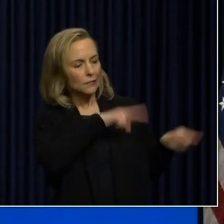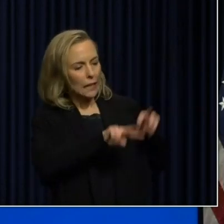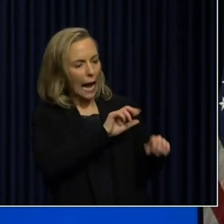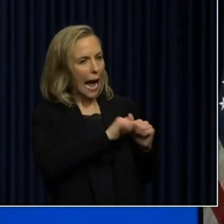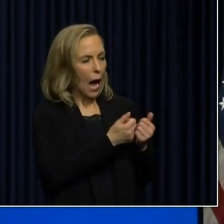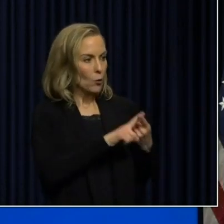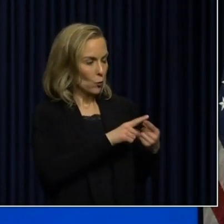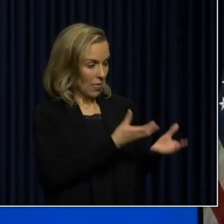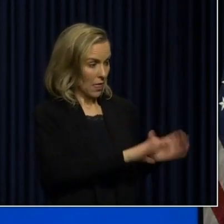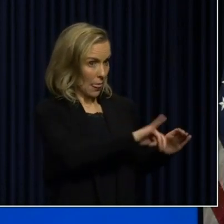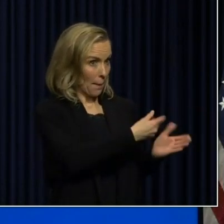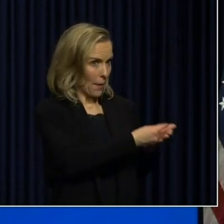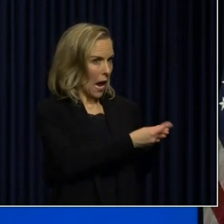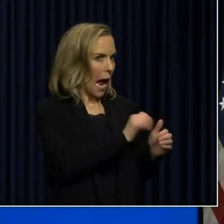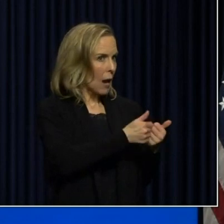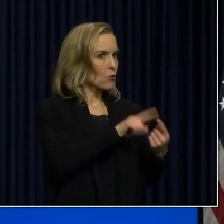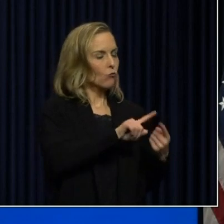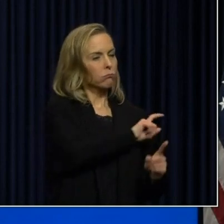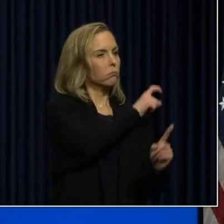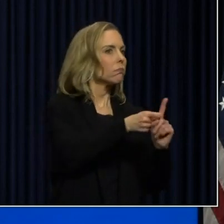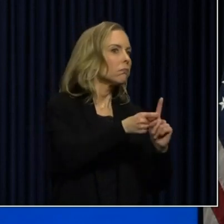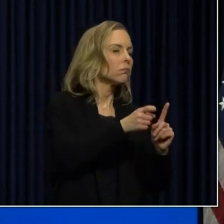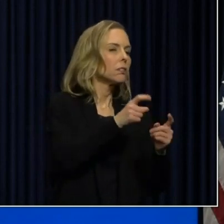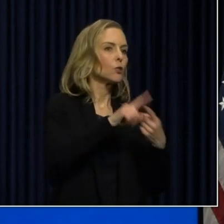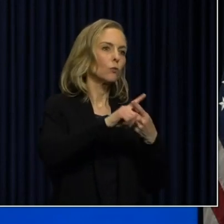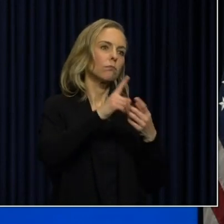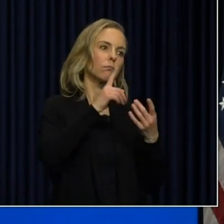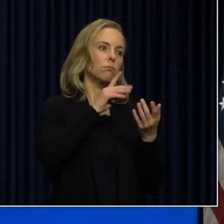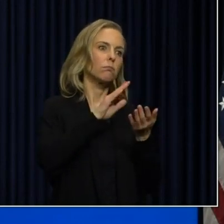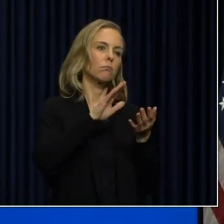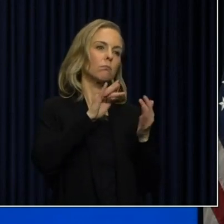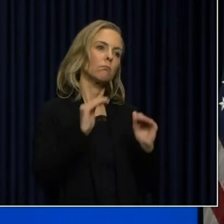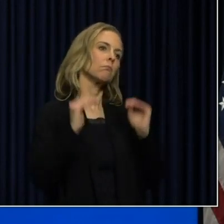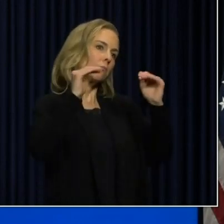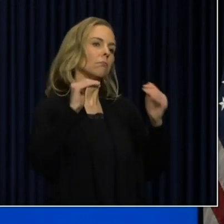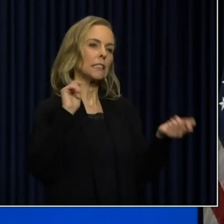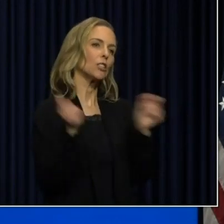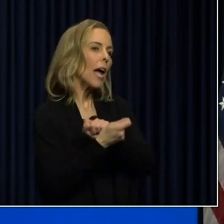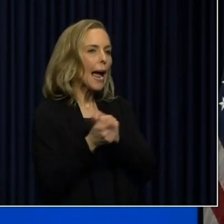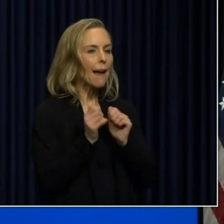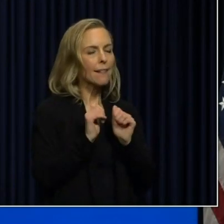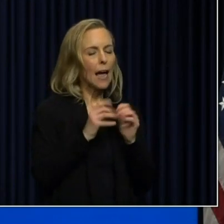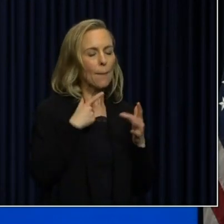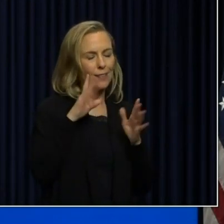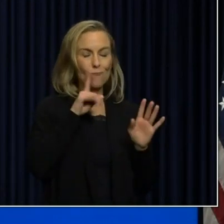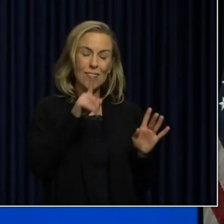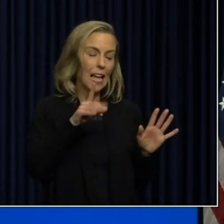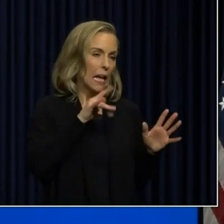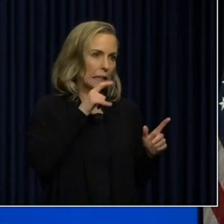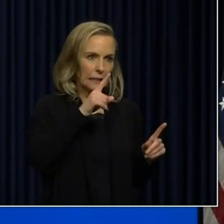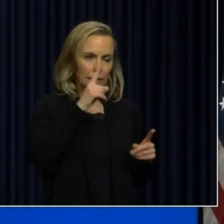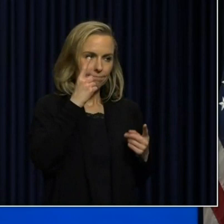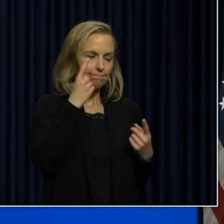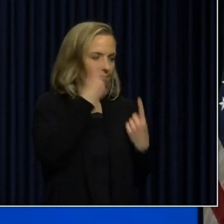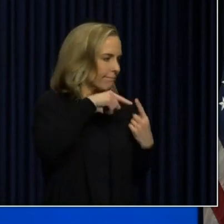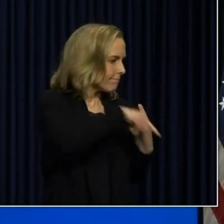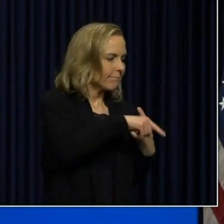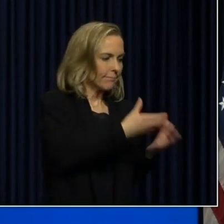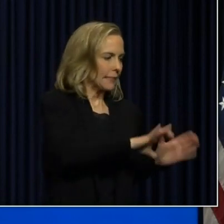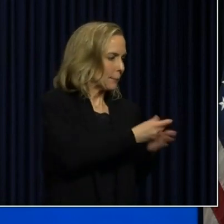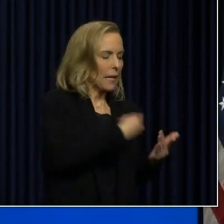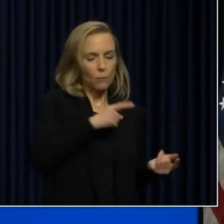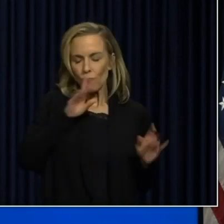and to make positive change. I've just been focused on this coronavirus a little bit